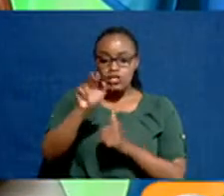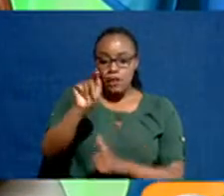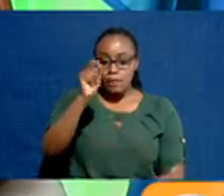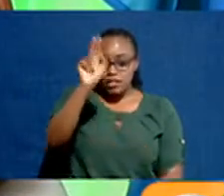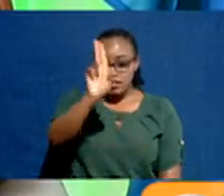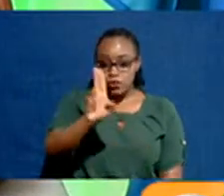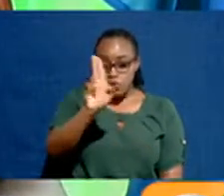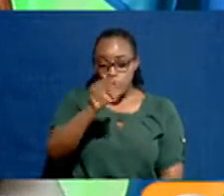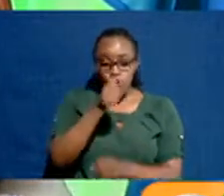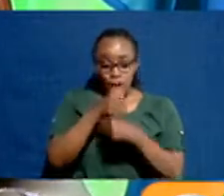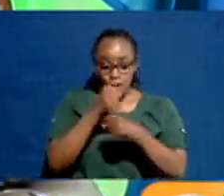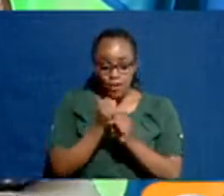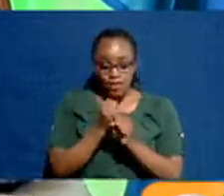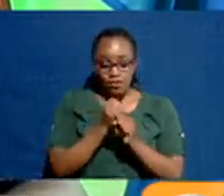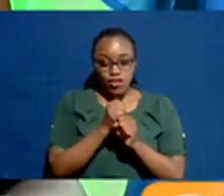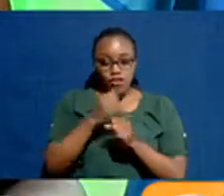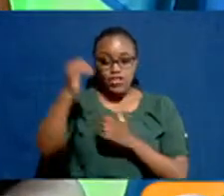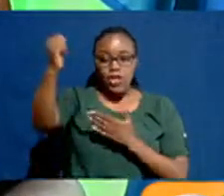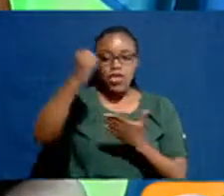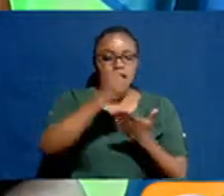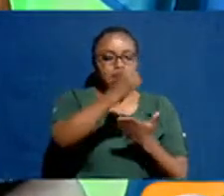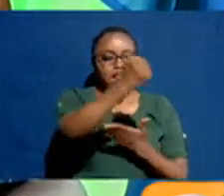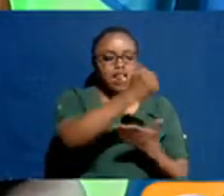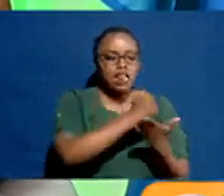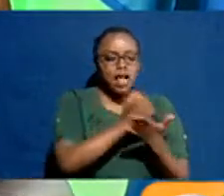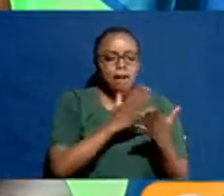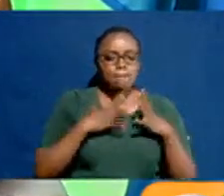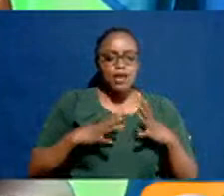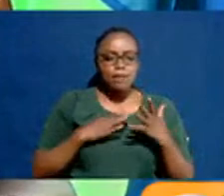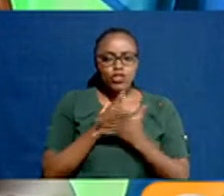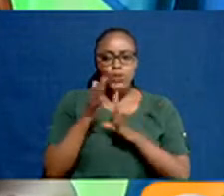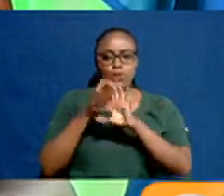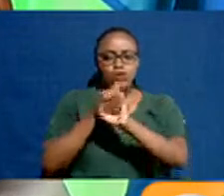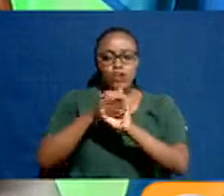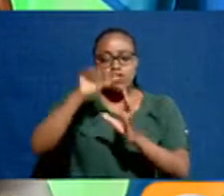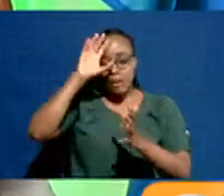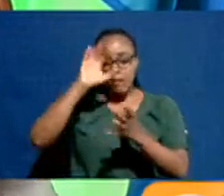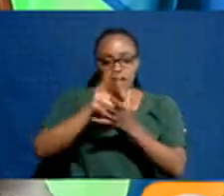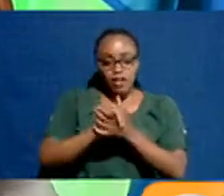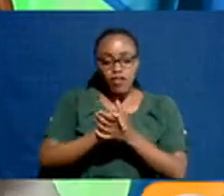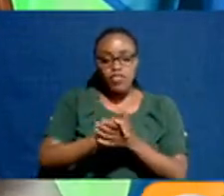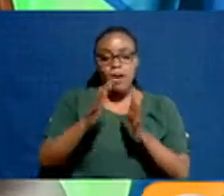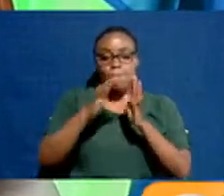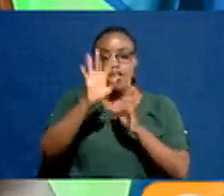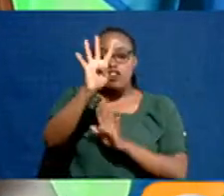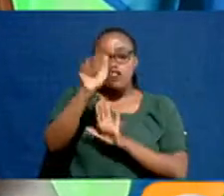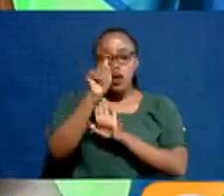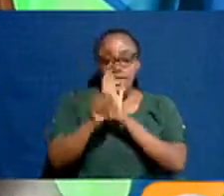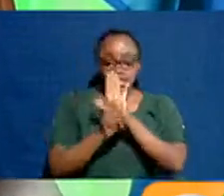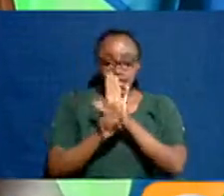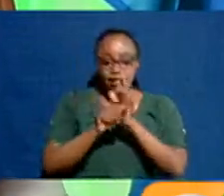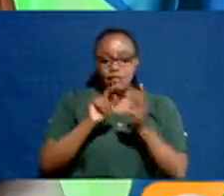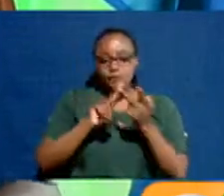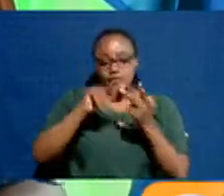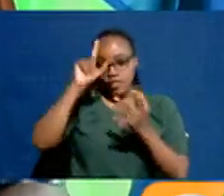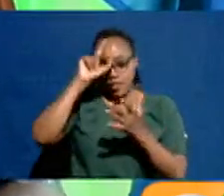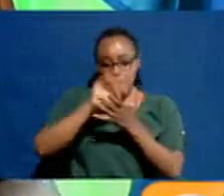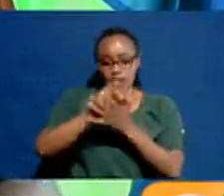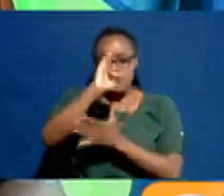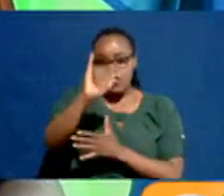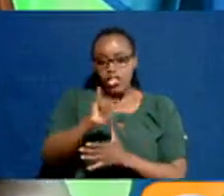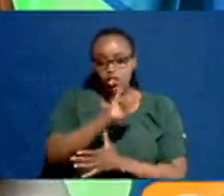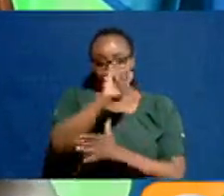made. He went and brought people through the handshake who did not believe in the Big Four agenda, who did not believe in the Jubilee